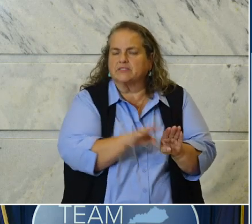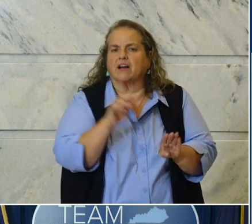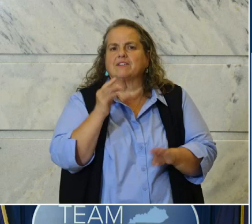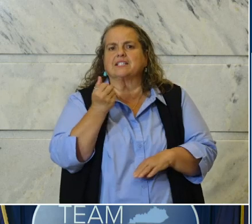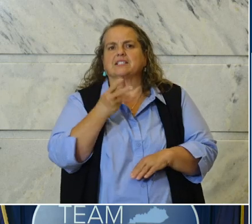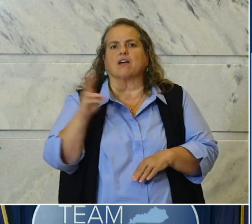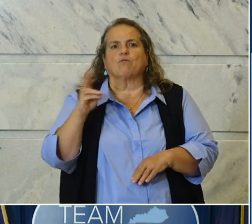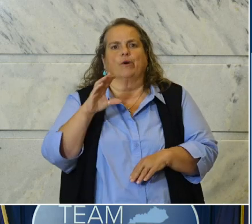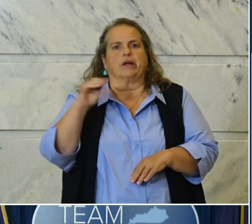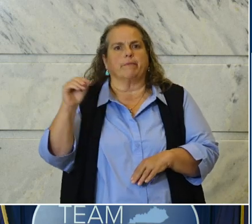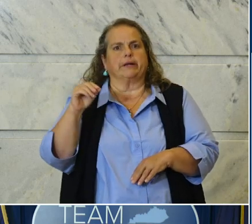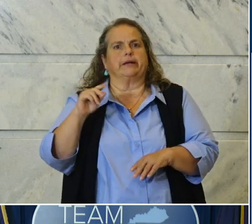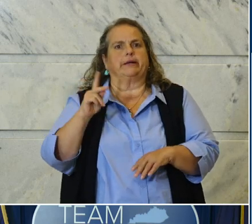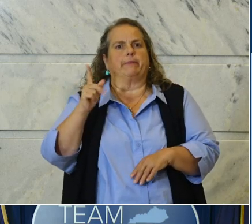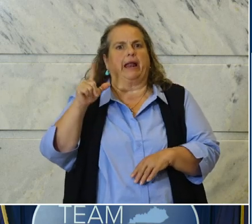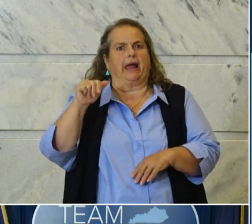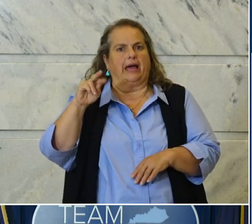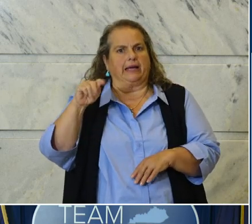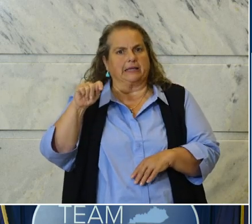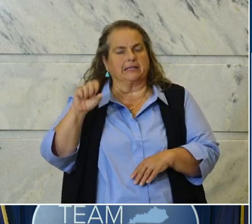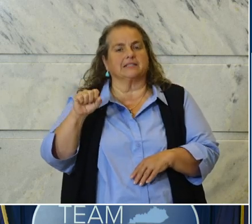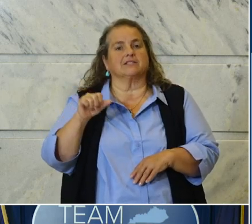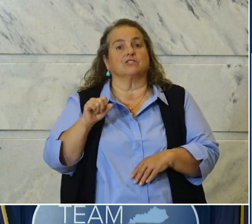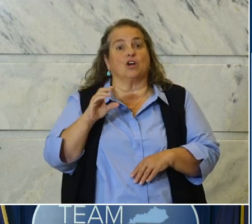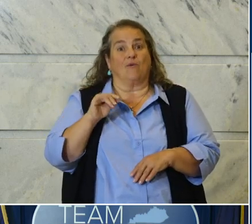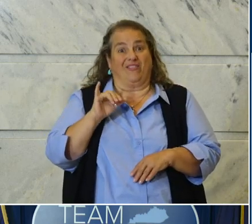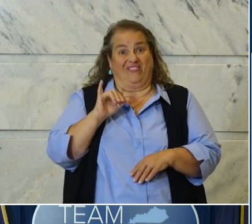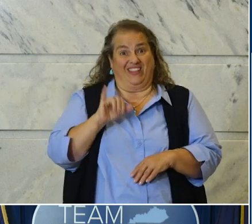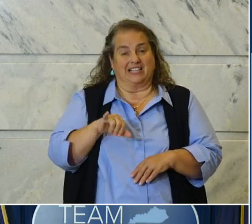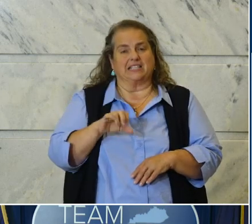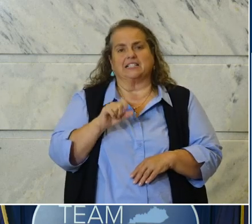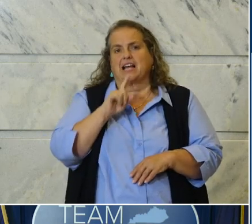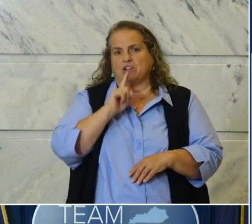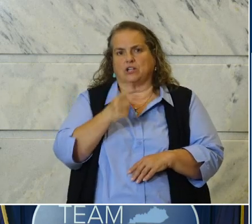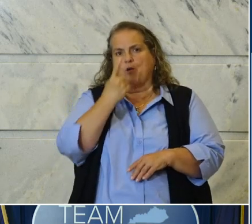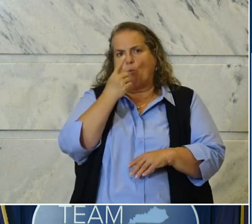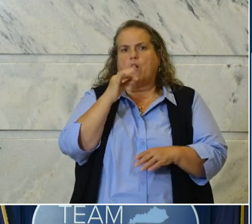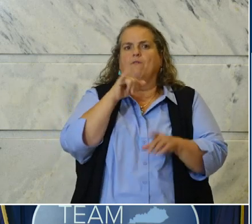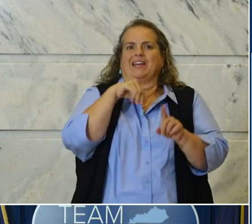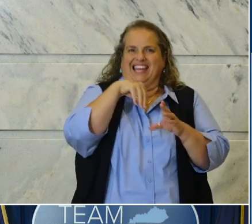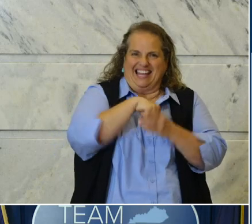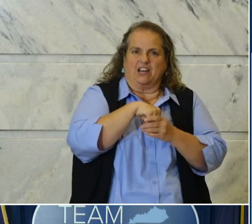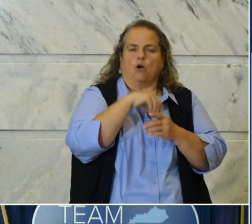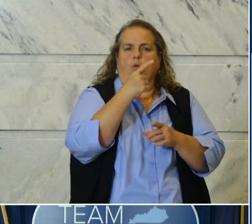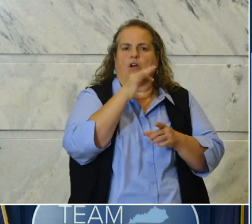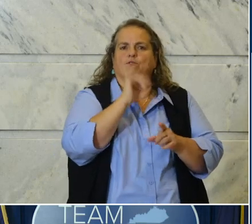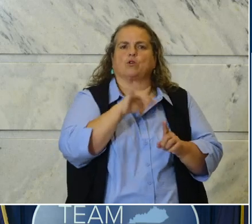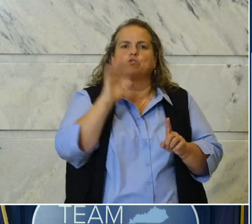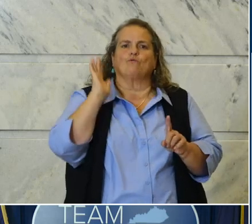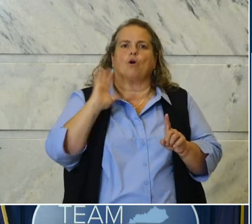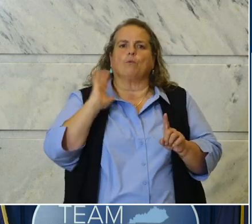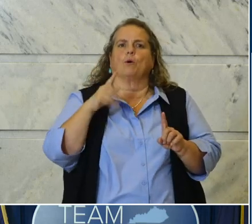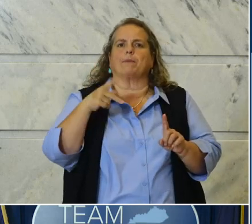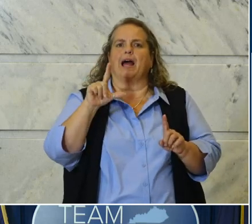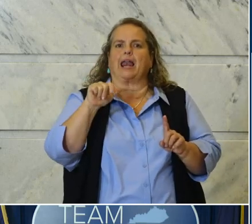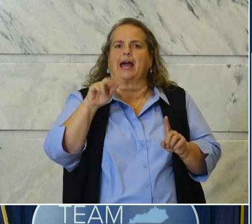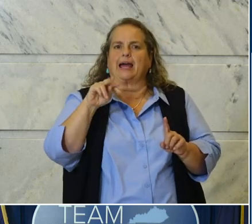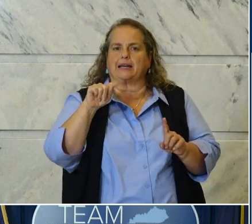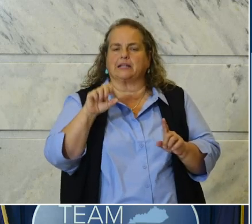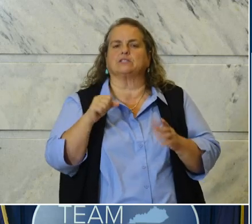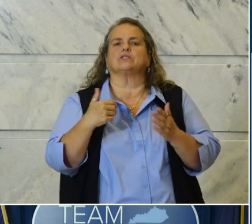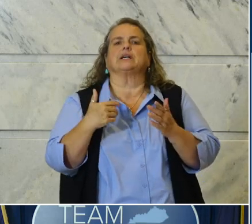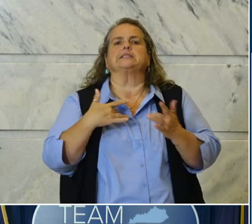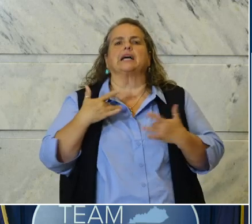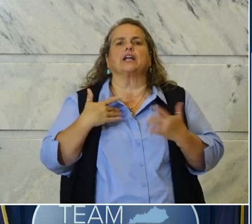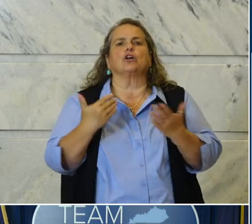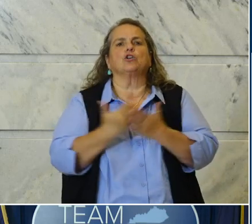of plants. And this, actually in one of those former plants, is an exciting new